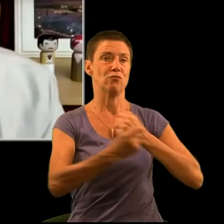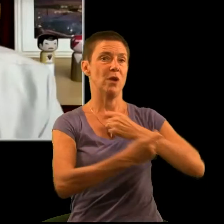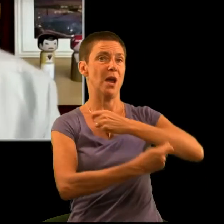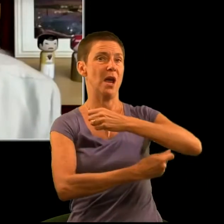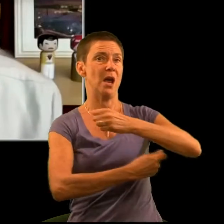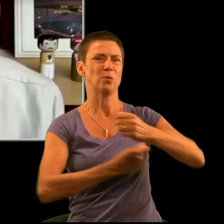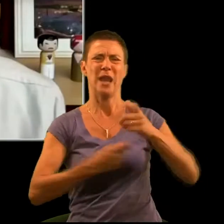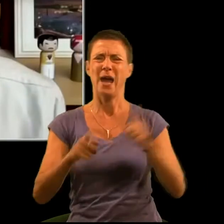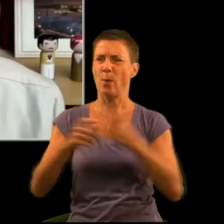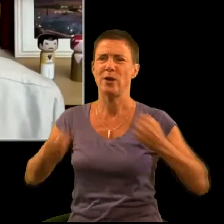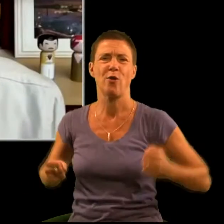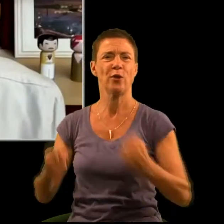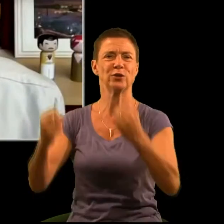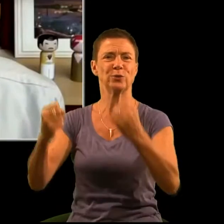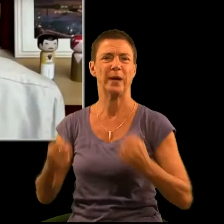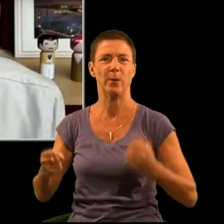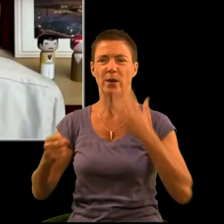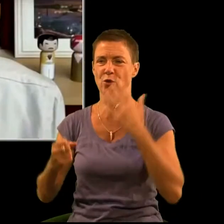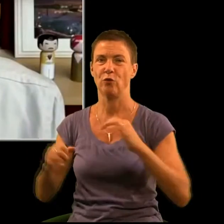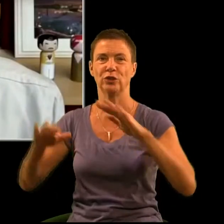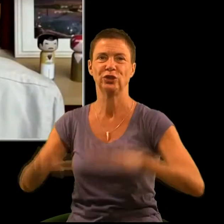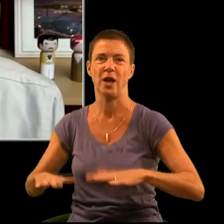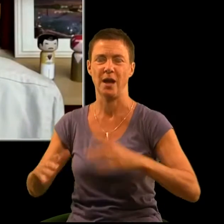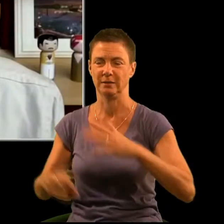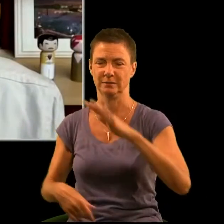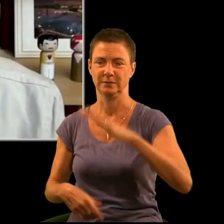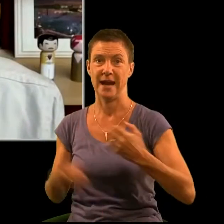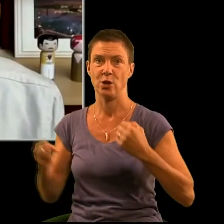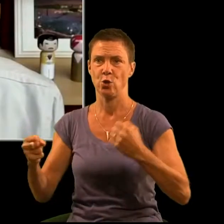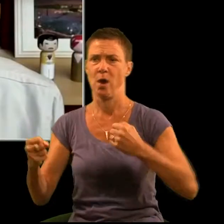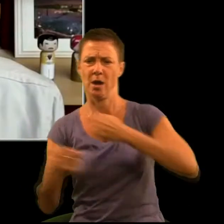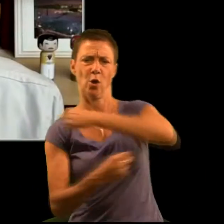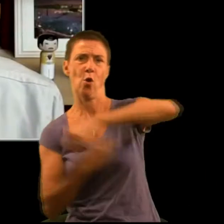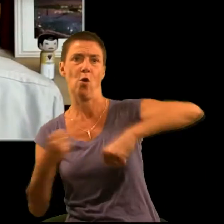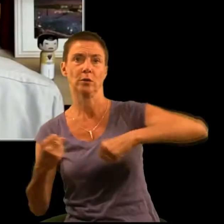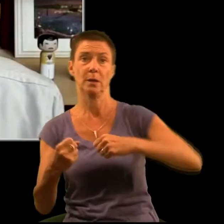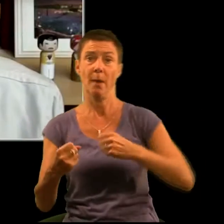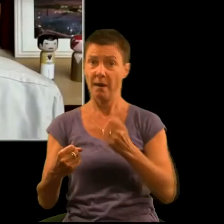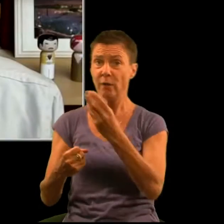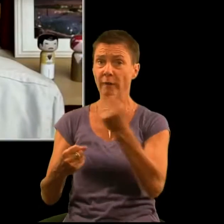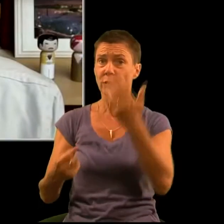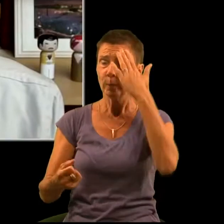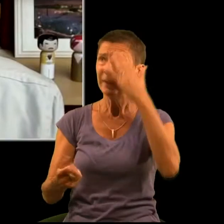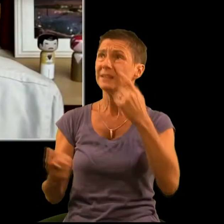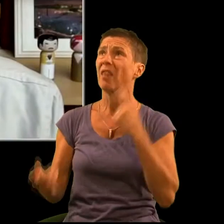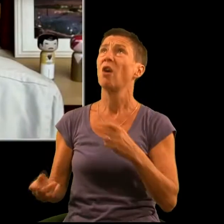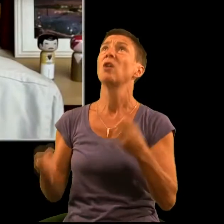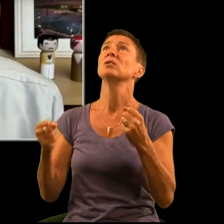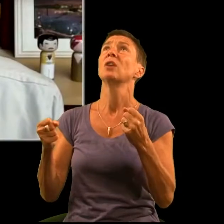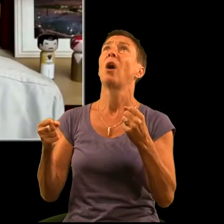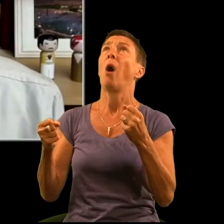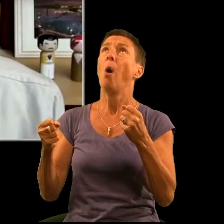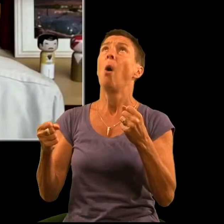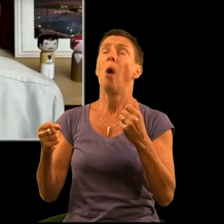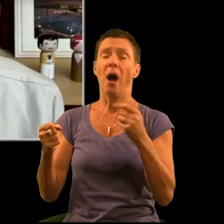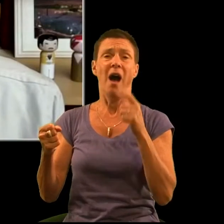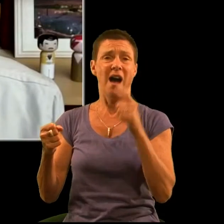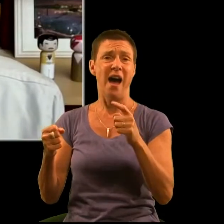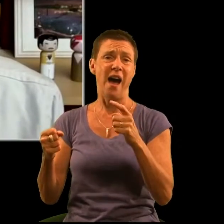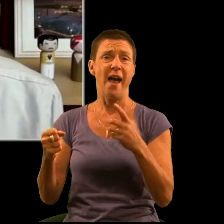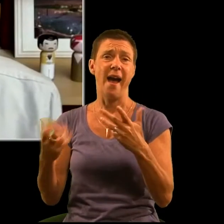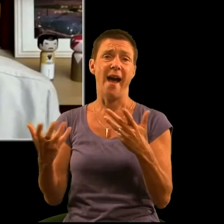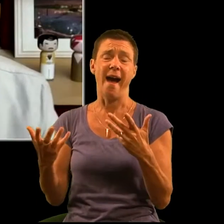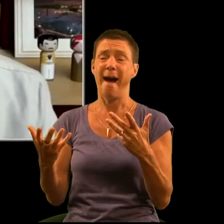the swing when you're a kid, and it was fine. But for those few minutes, you do realize, it's not theoretical. Mortality is